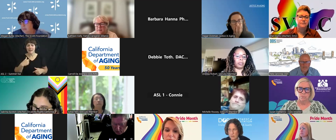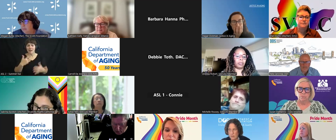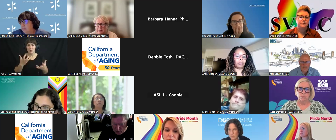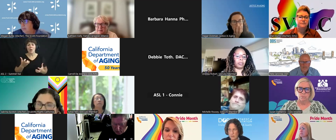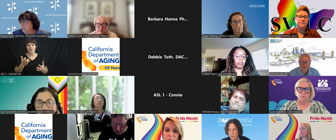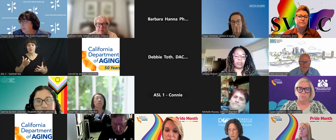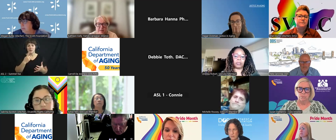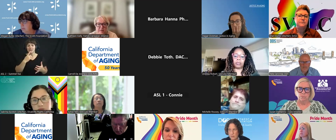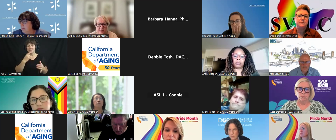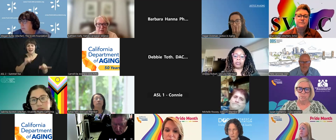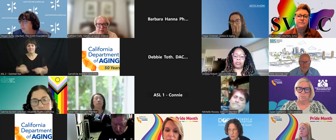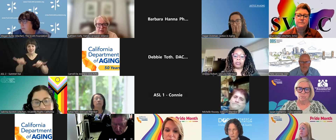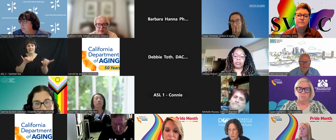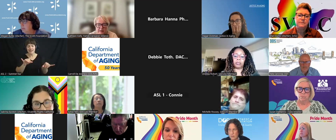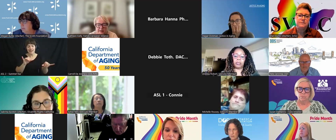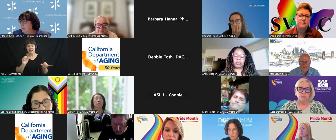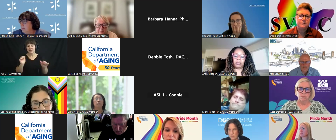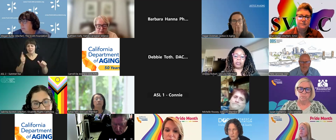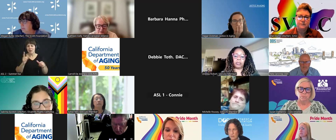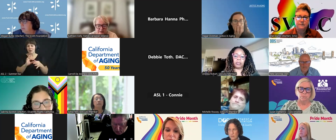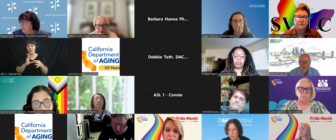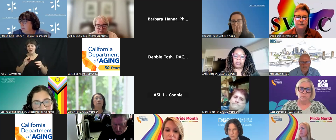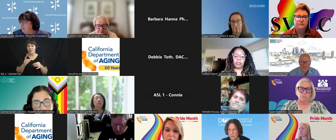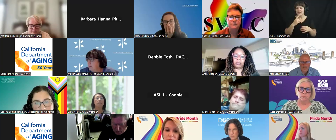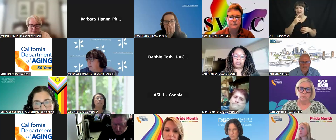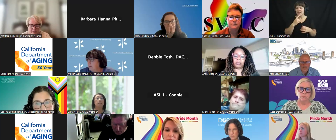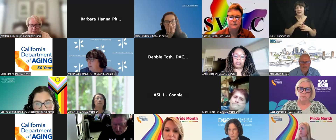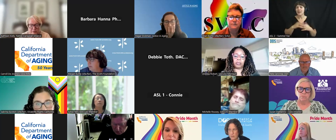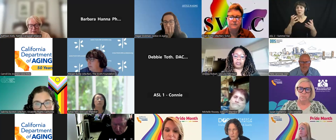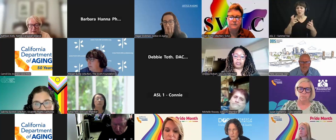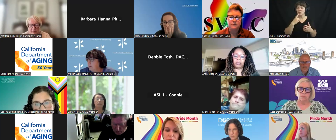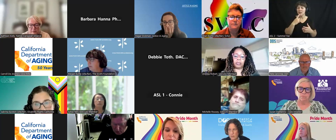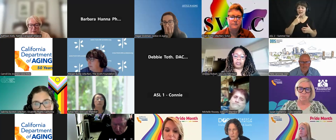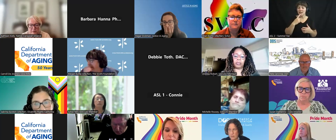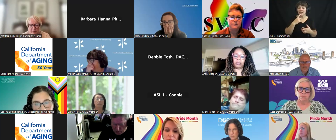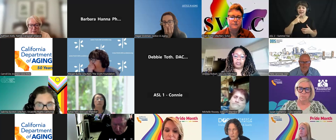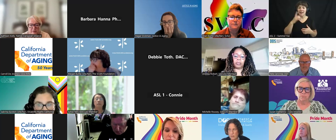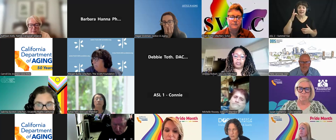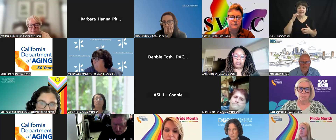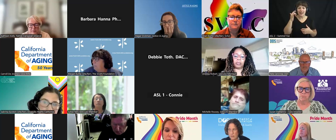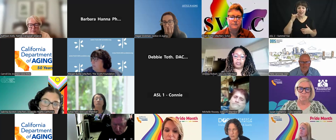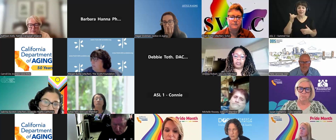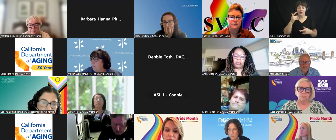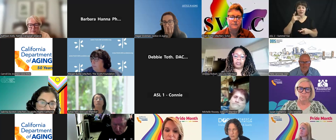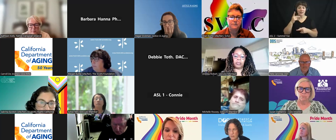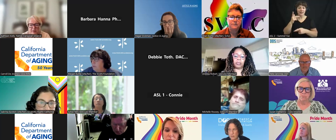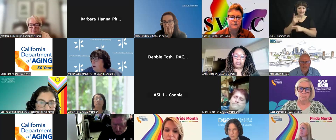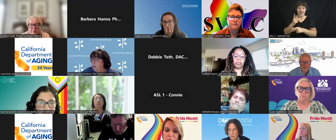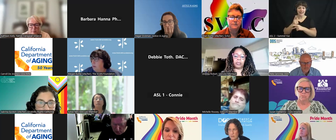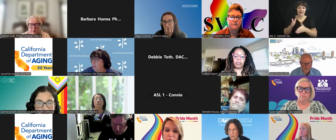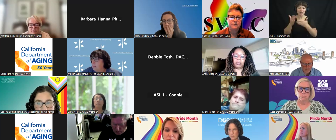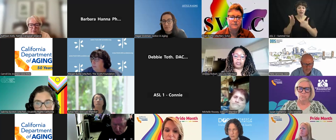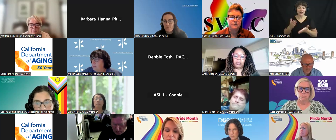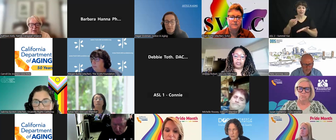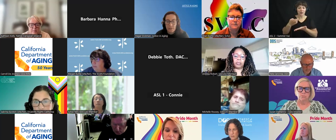echo the comments here and to say that through the California Caregiver Resource Centers, we've made it